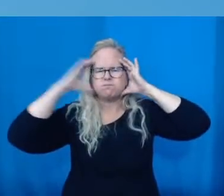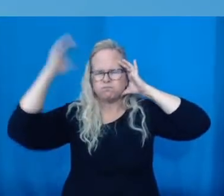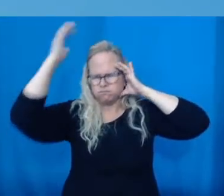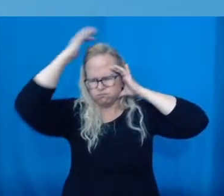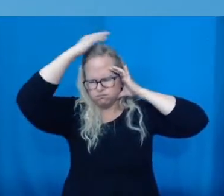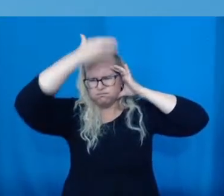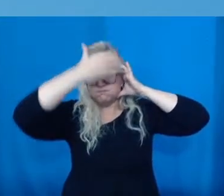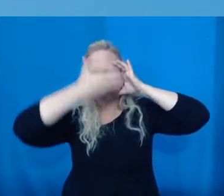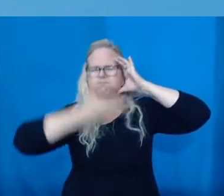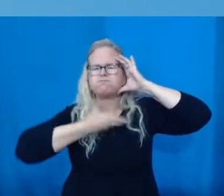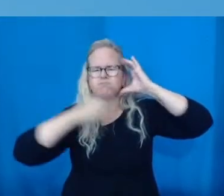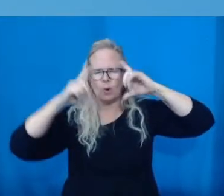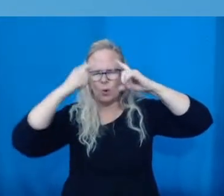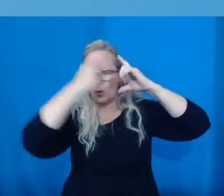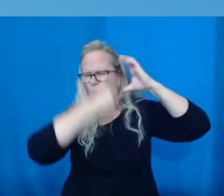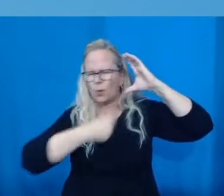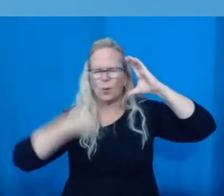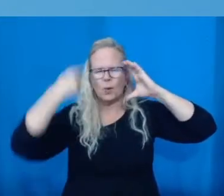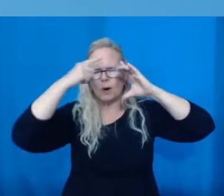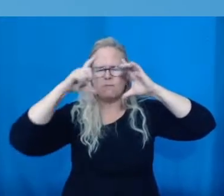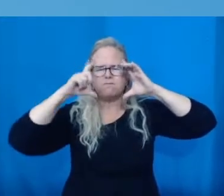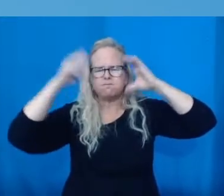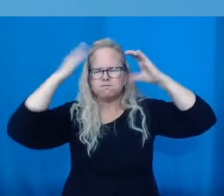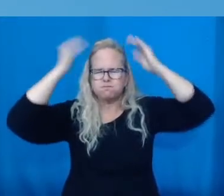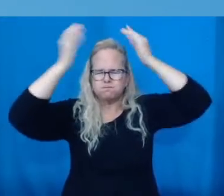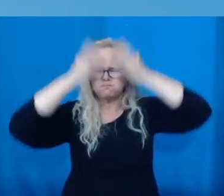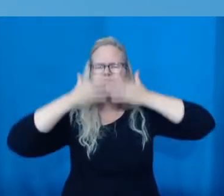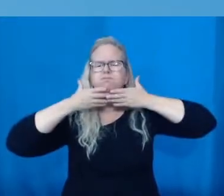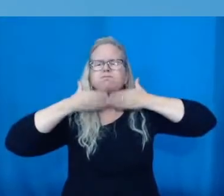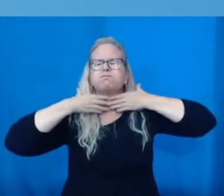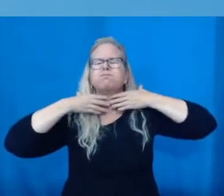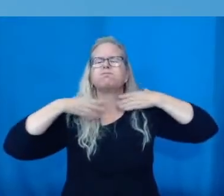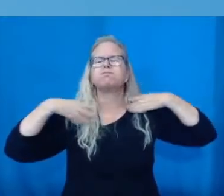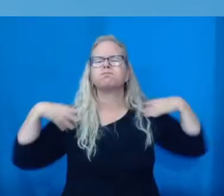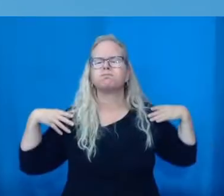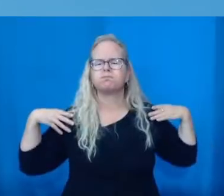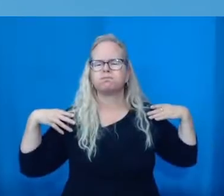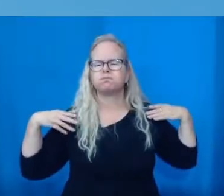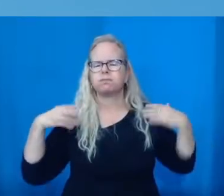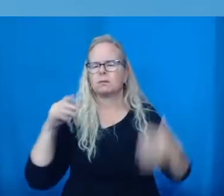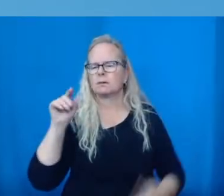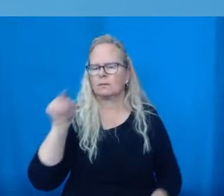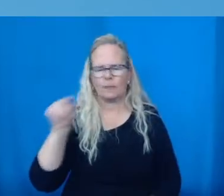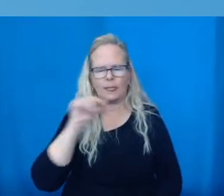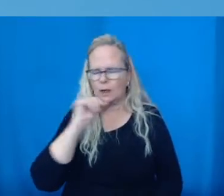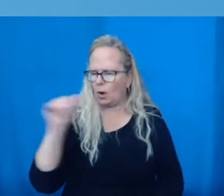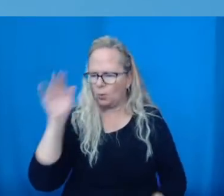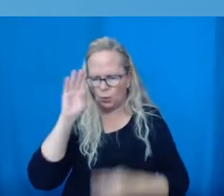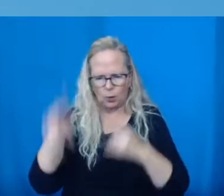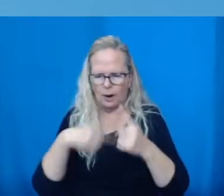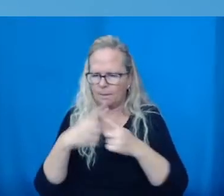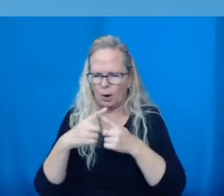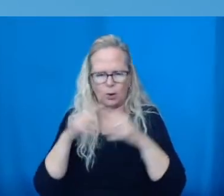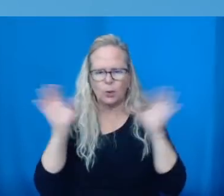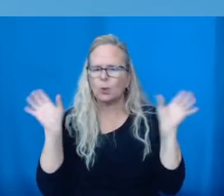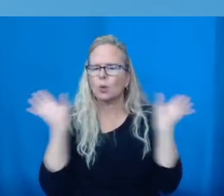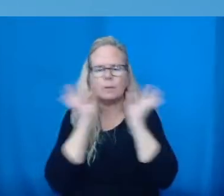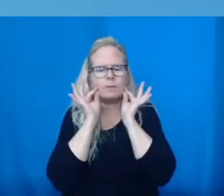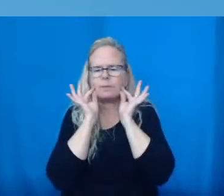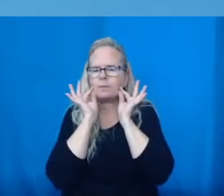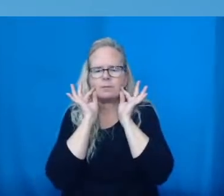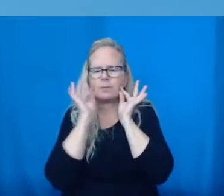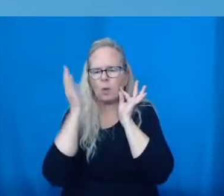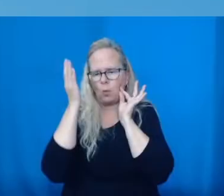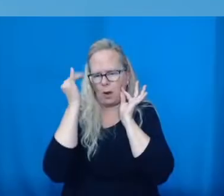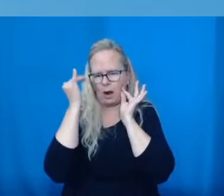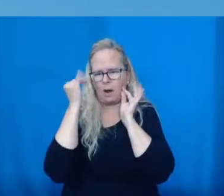much worried about leaks going into the face piece because it's a positive pressure respirator rather than a negative pressure respirator